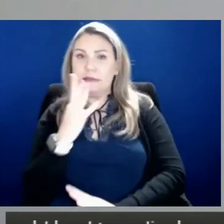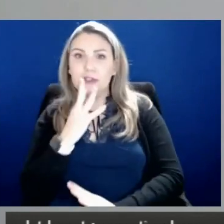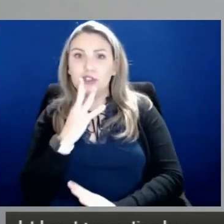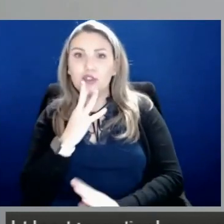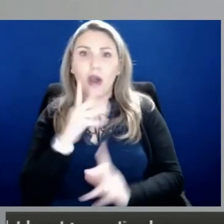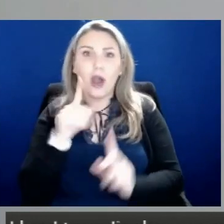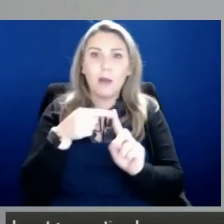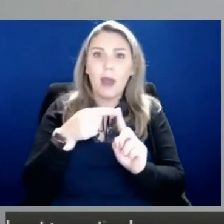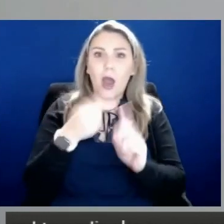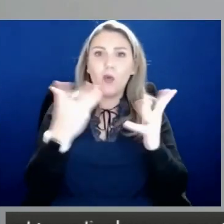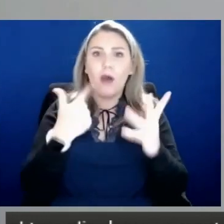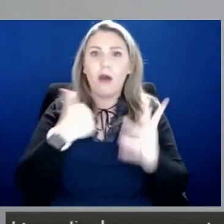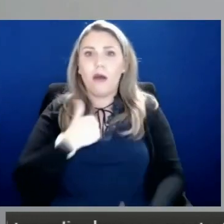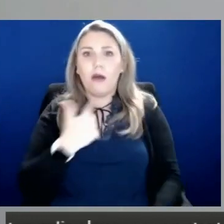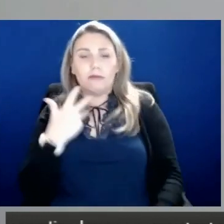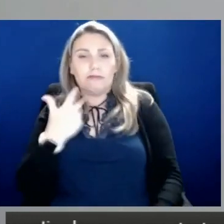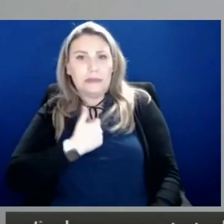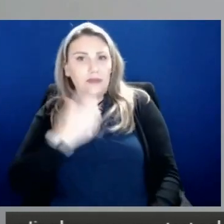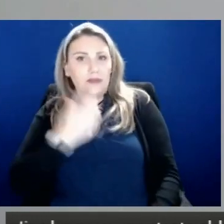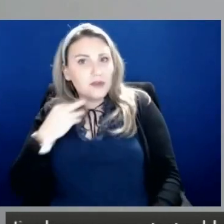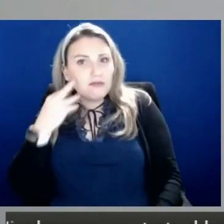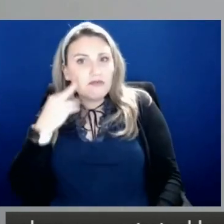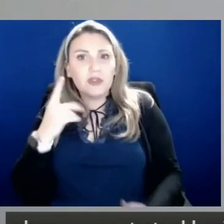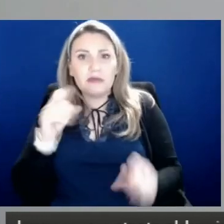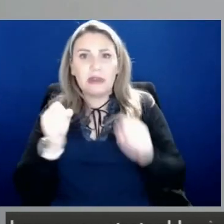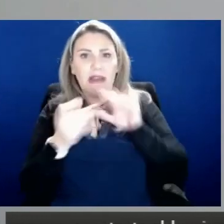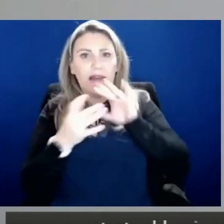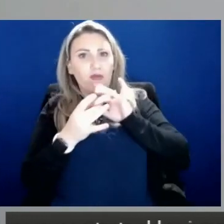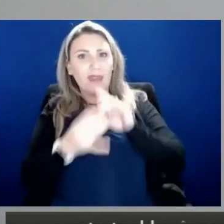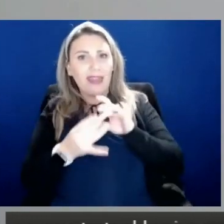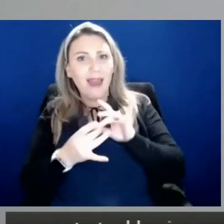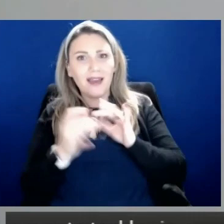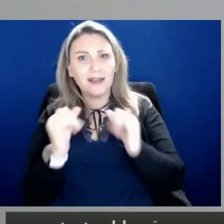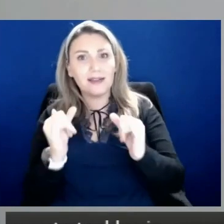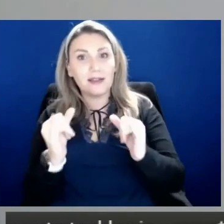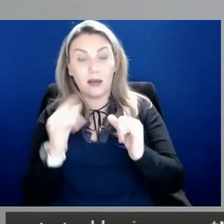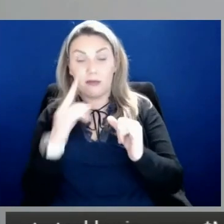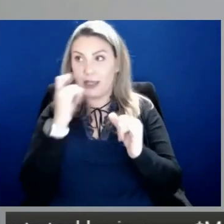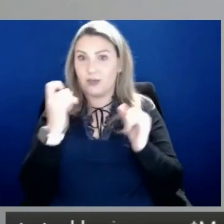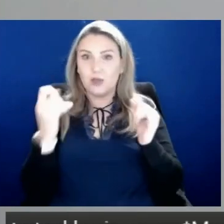going through that could relate to it because it was so new.